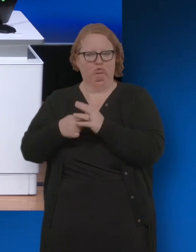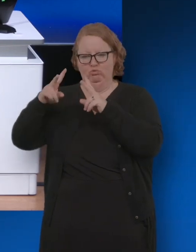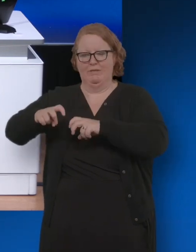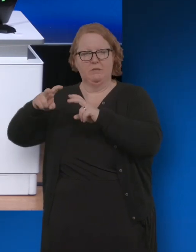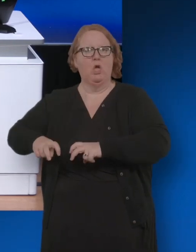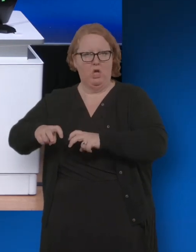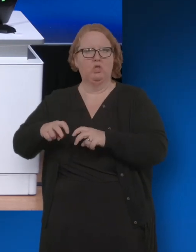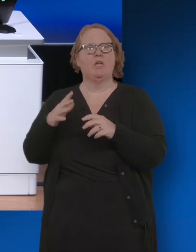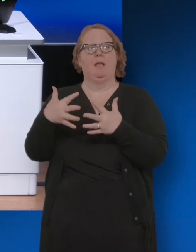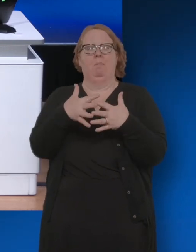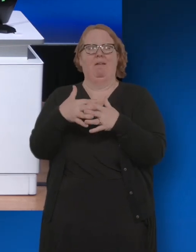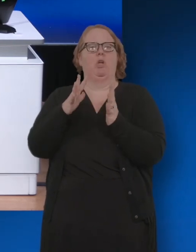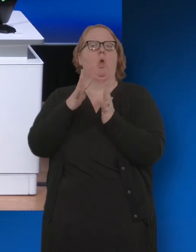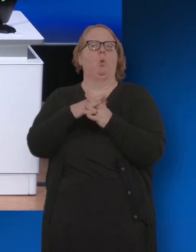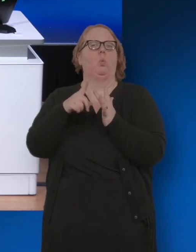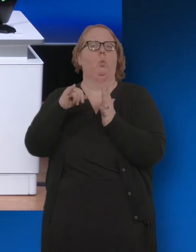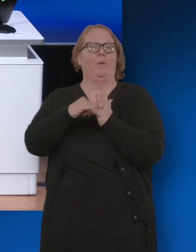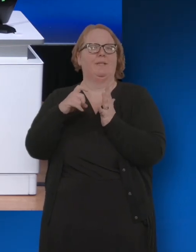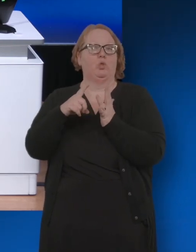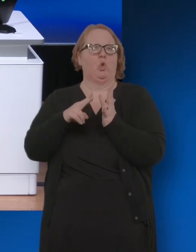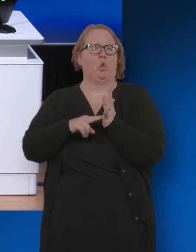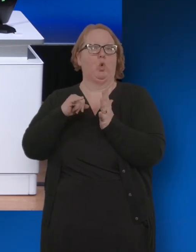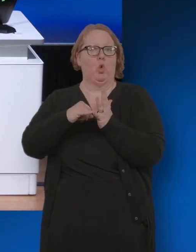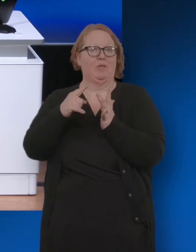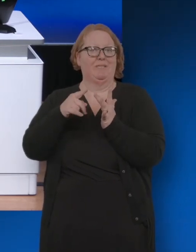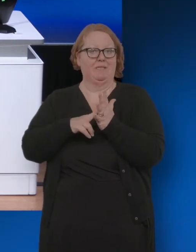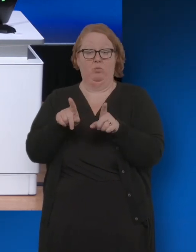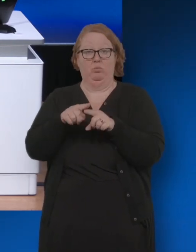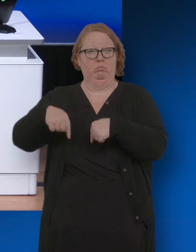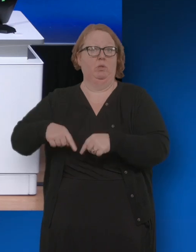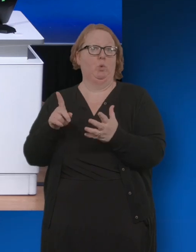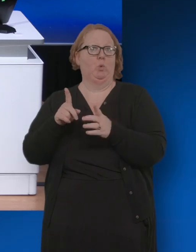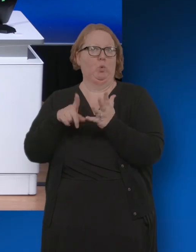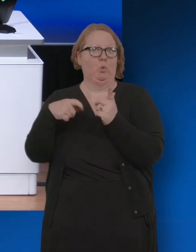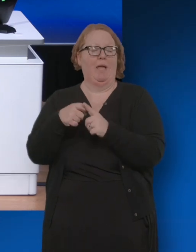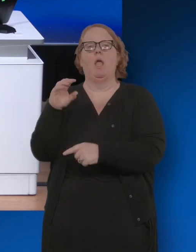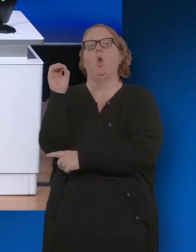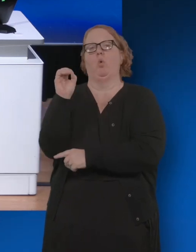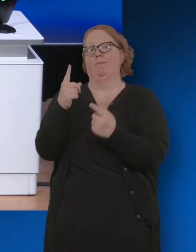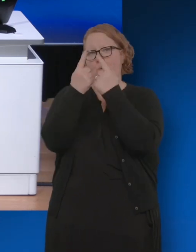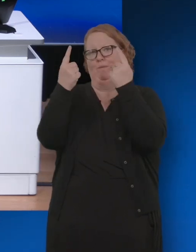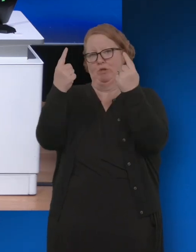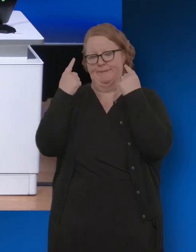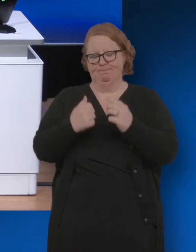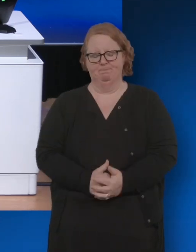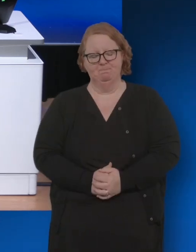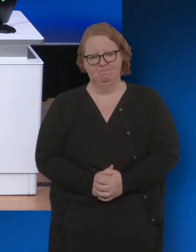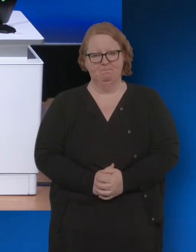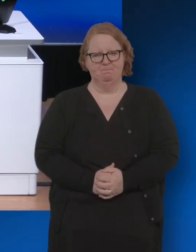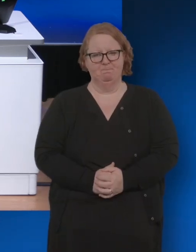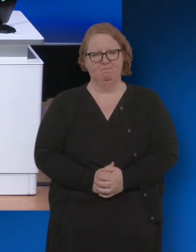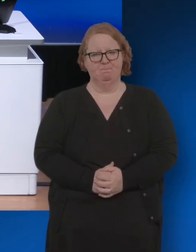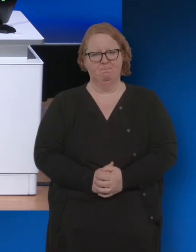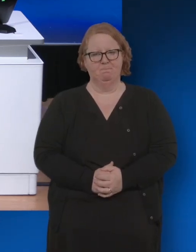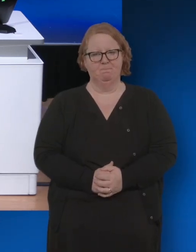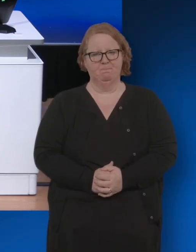of Wisconsin and also back in the UK at Oxford University this time. And